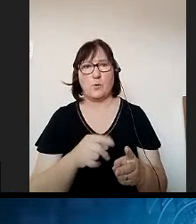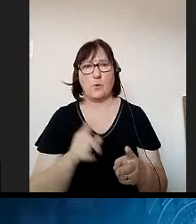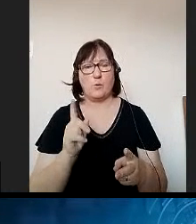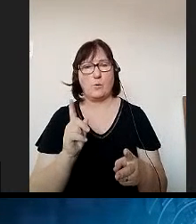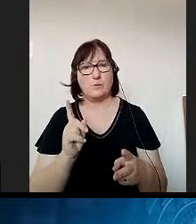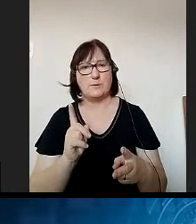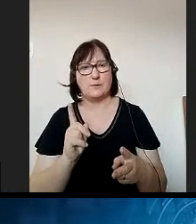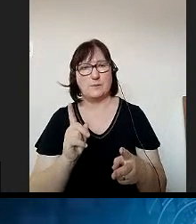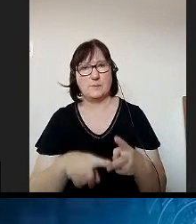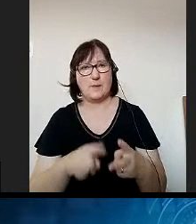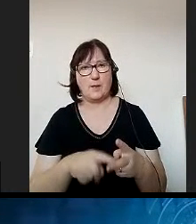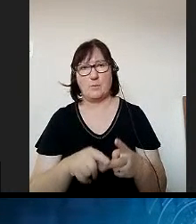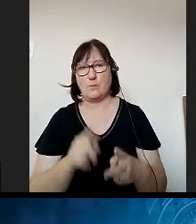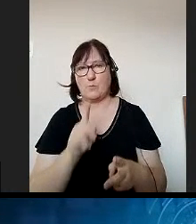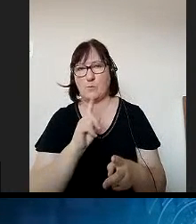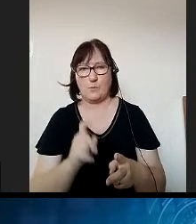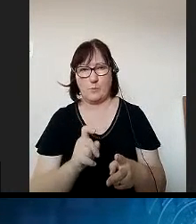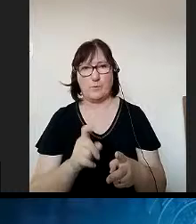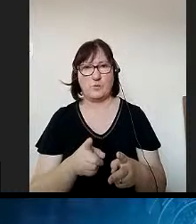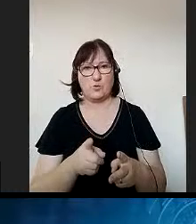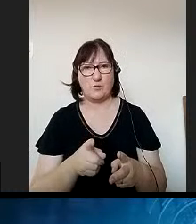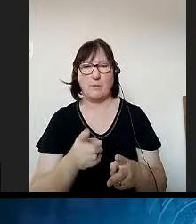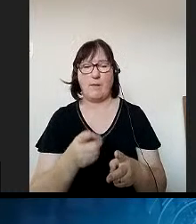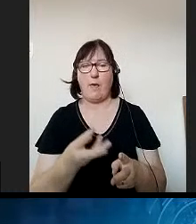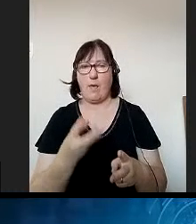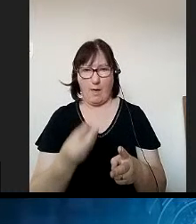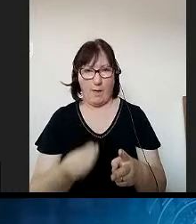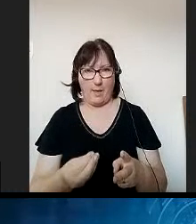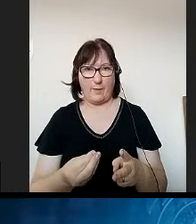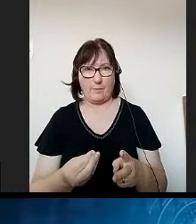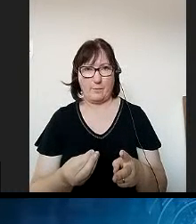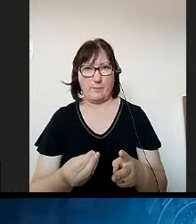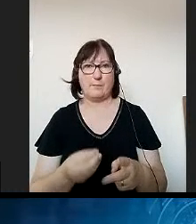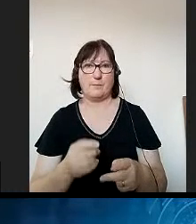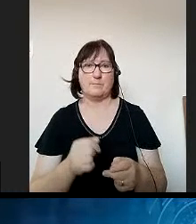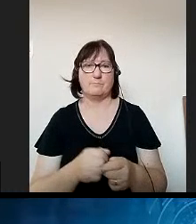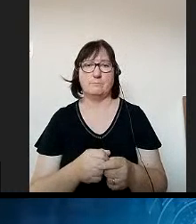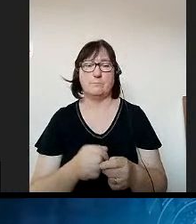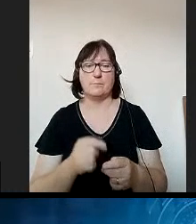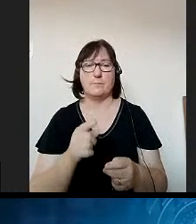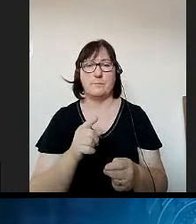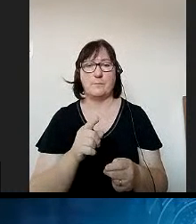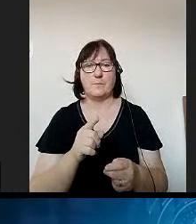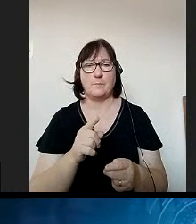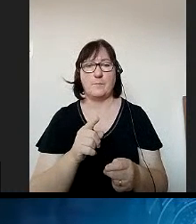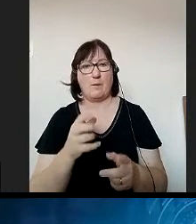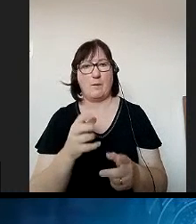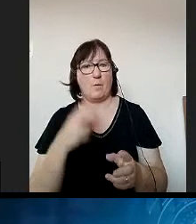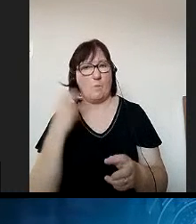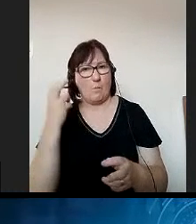before applying for a formal tariff determination. Answered that question. Thank you.